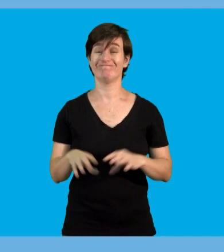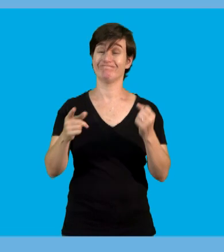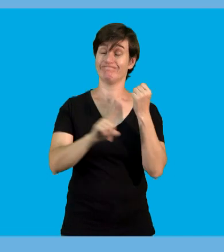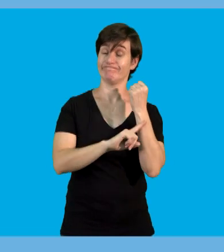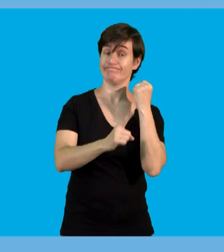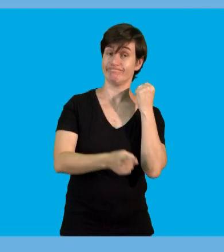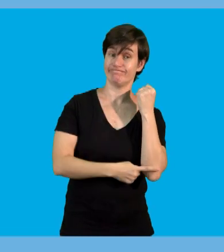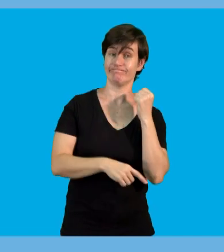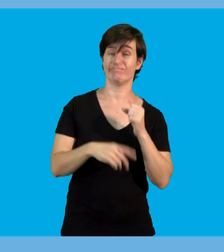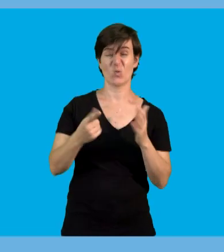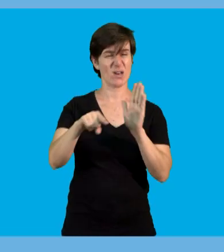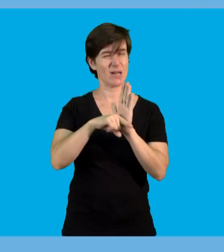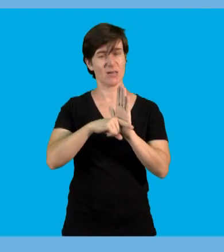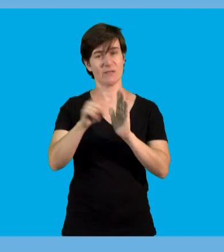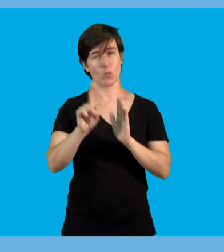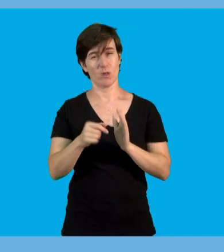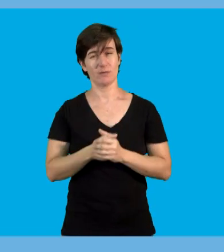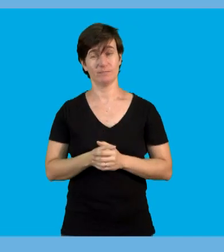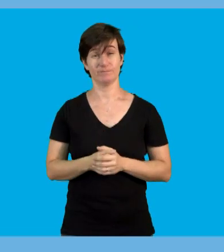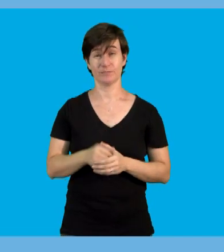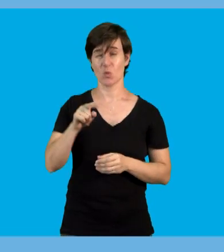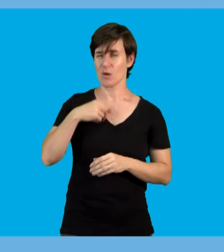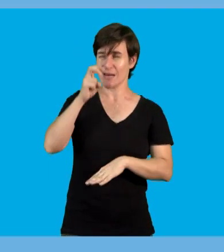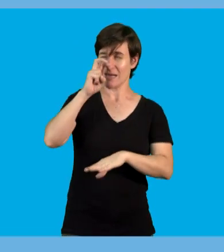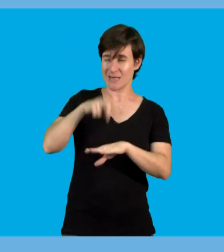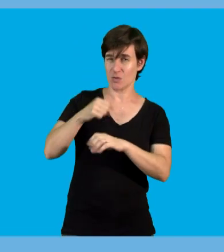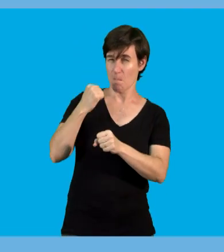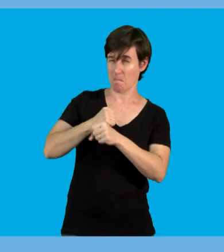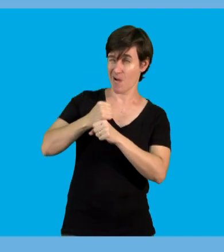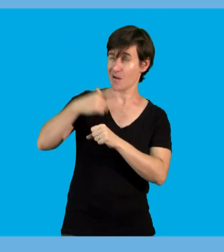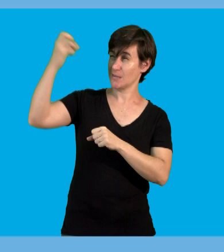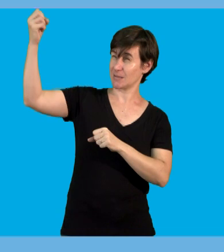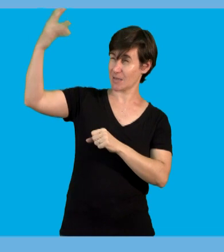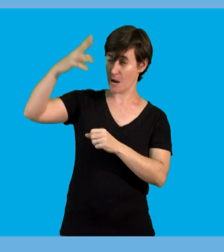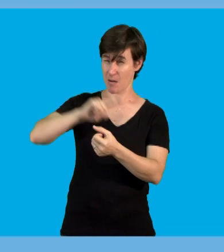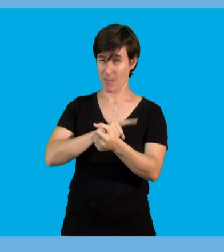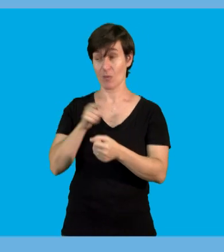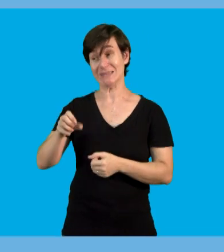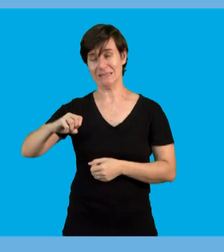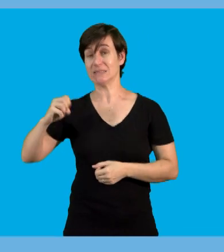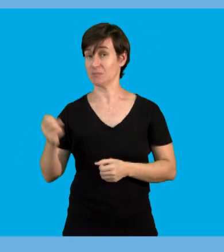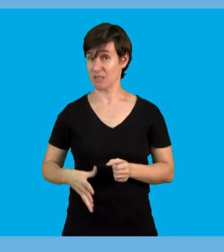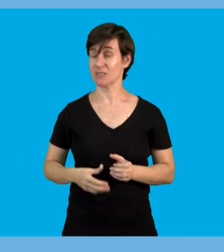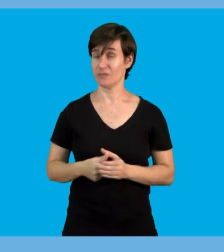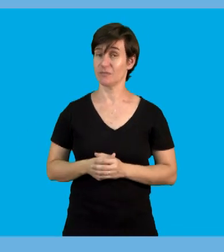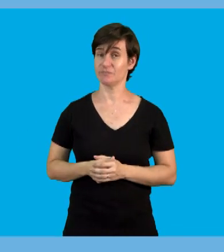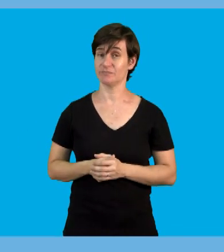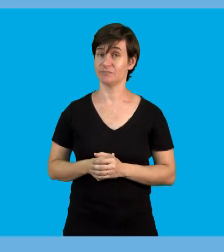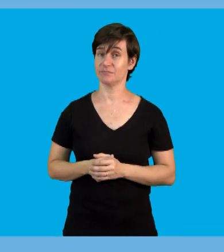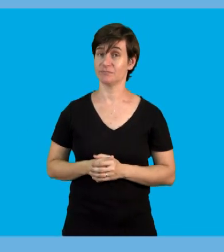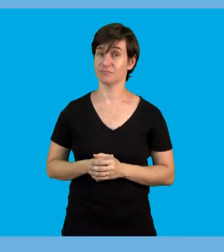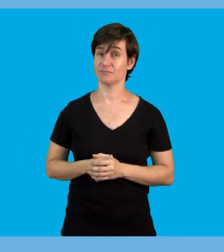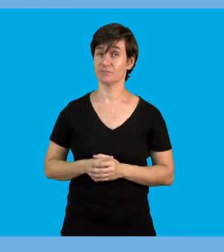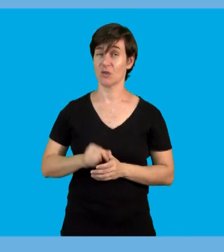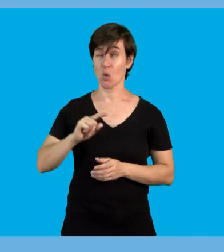electricity. And lastly, the last disadvantage is that the equipment needed for generating solar power is